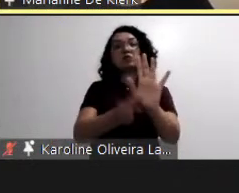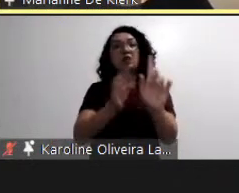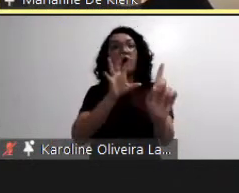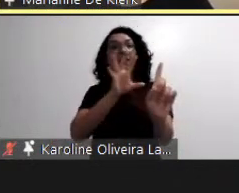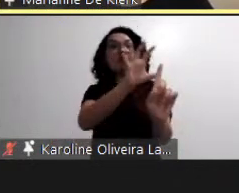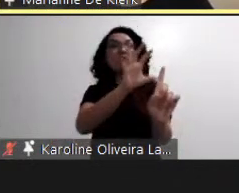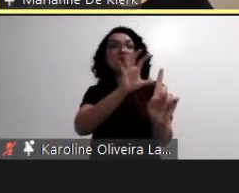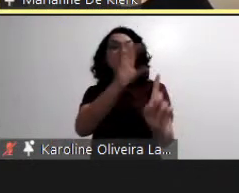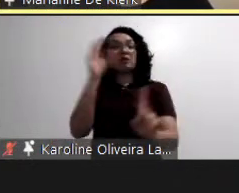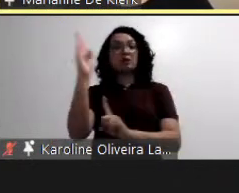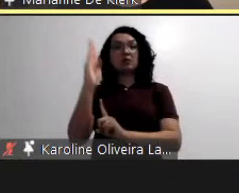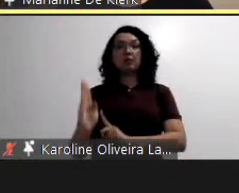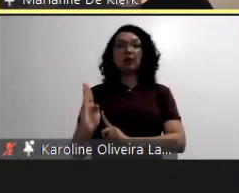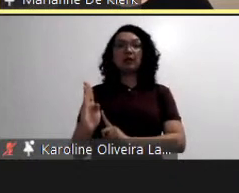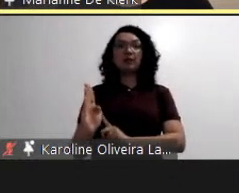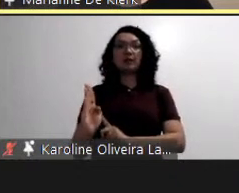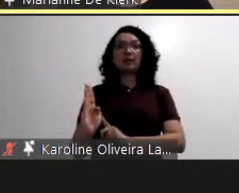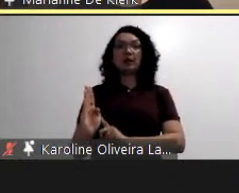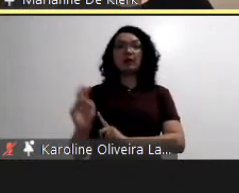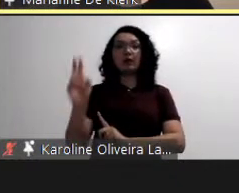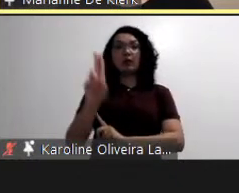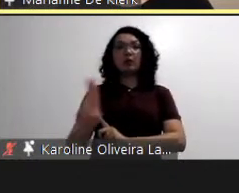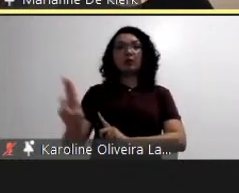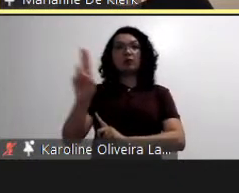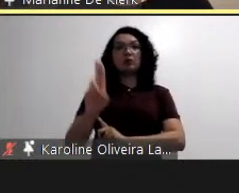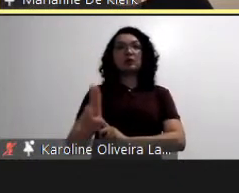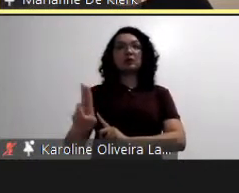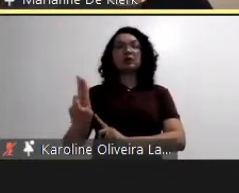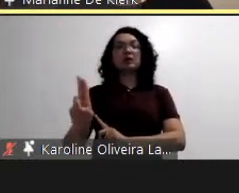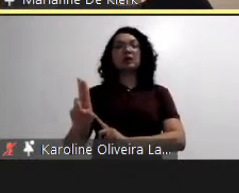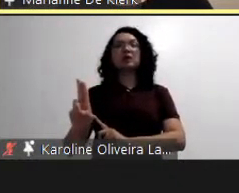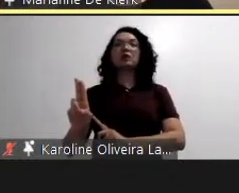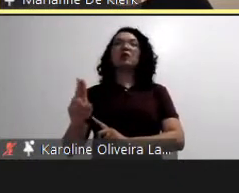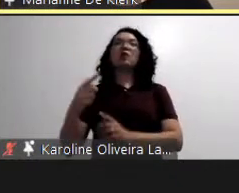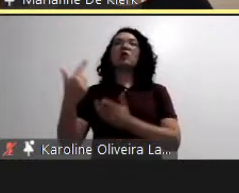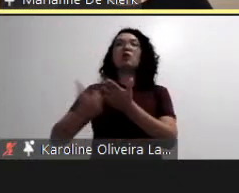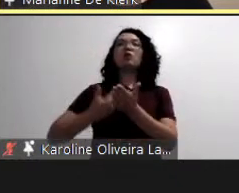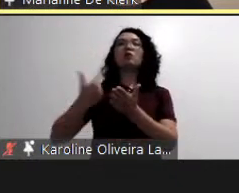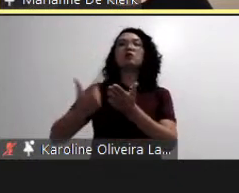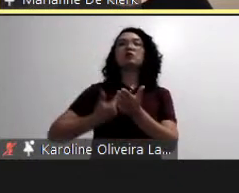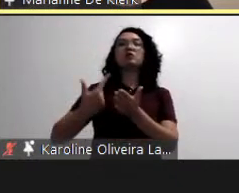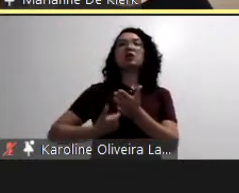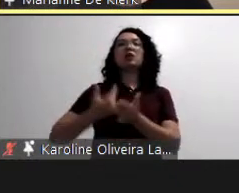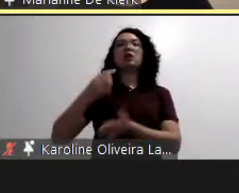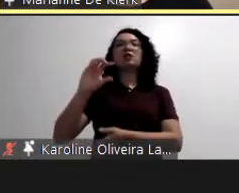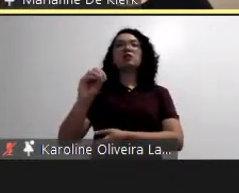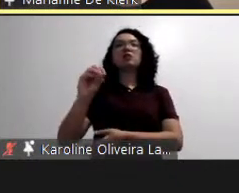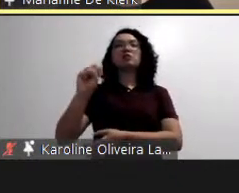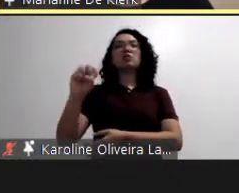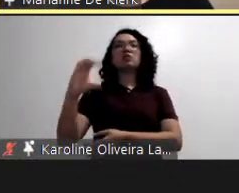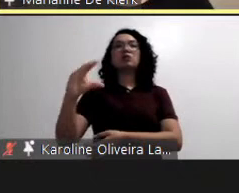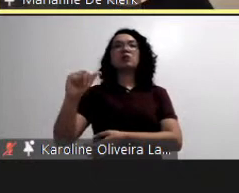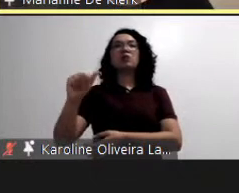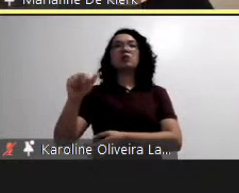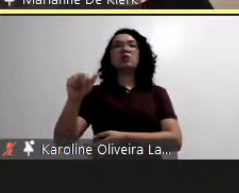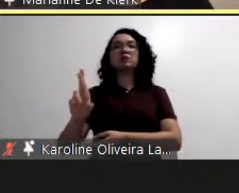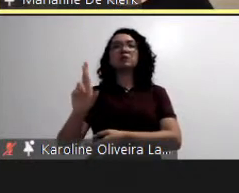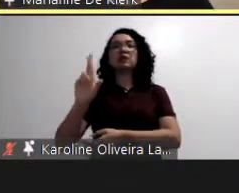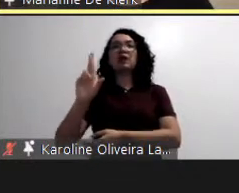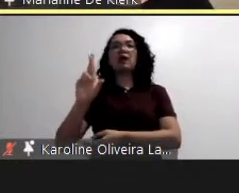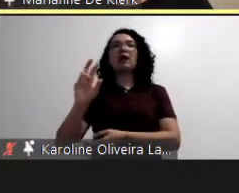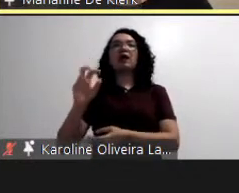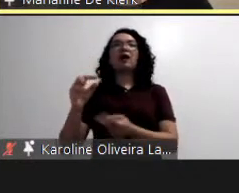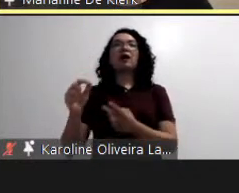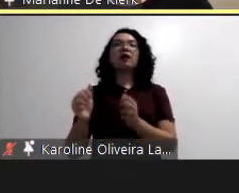Pretoria University for the young architects, and Oscar Niemeyer was definitely very well known. Many South